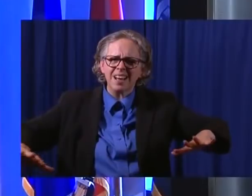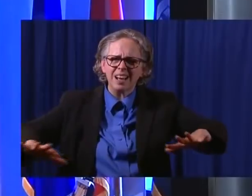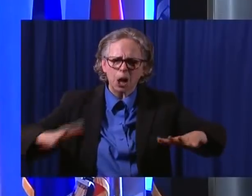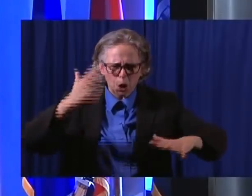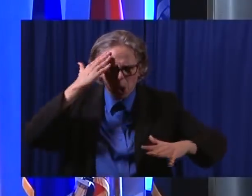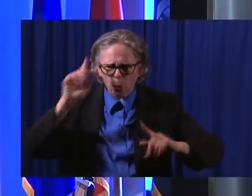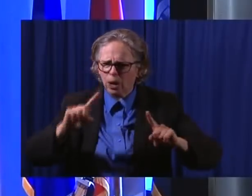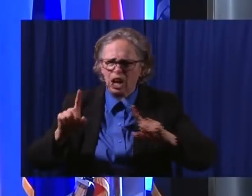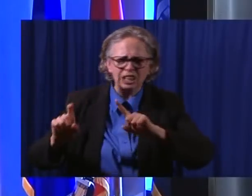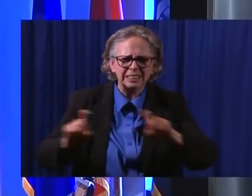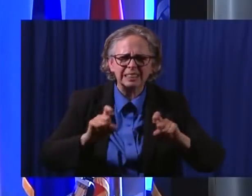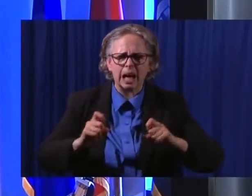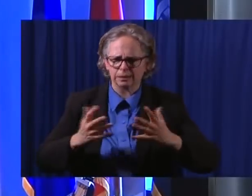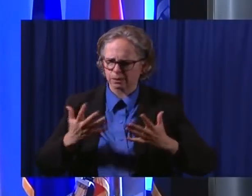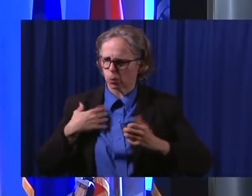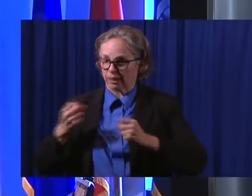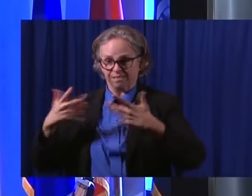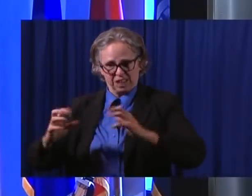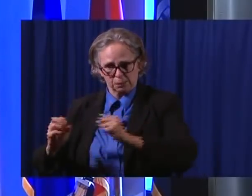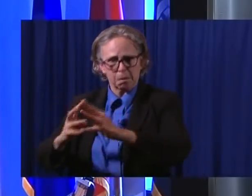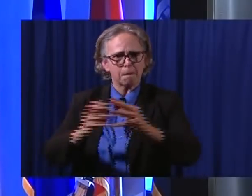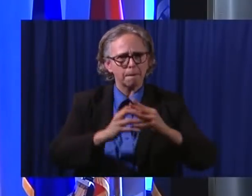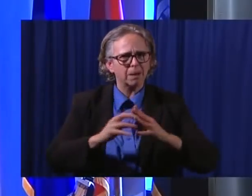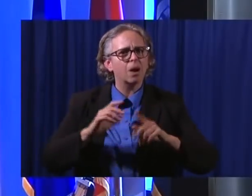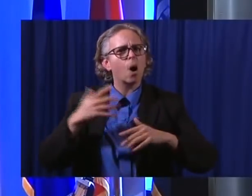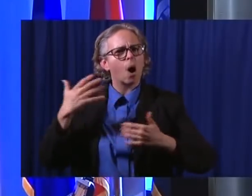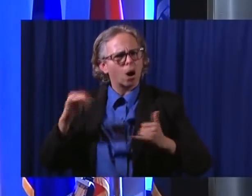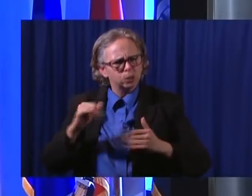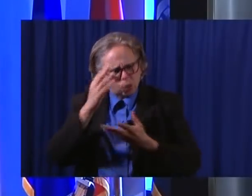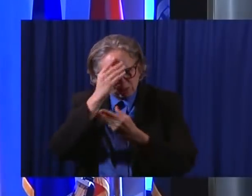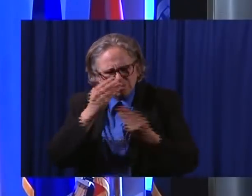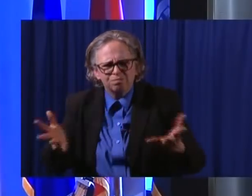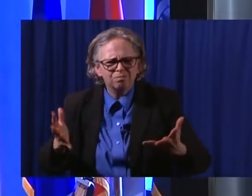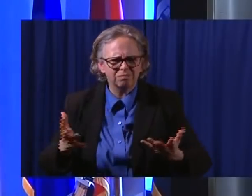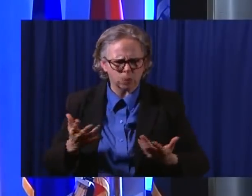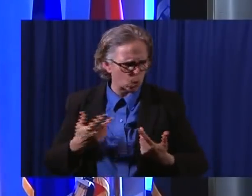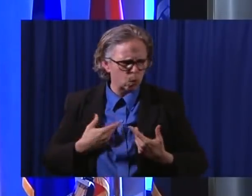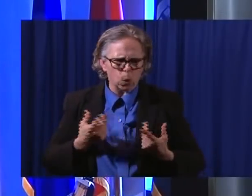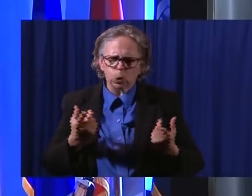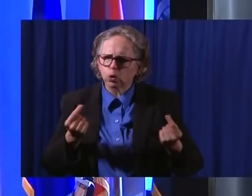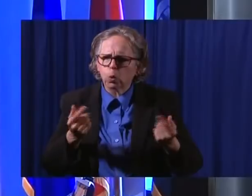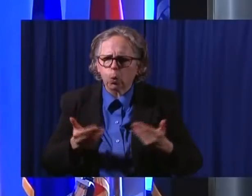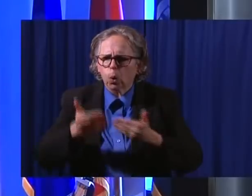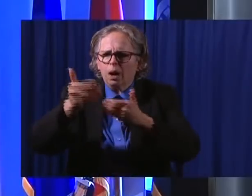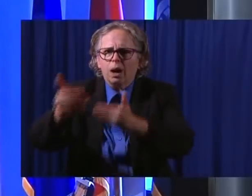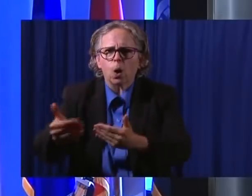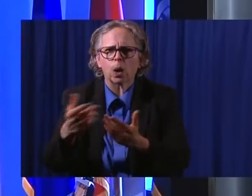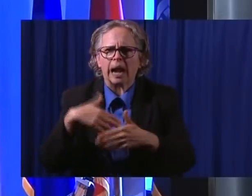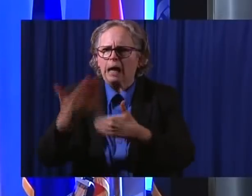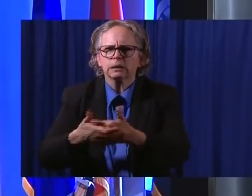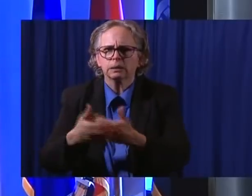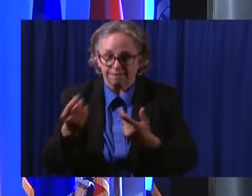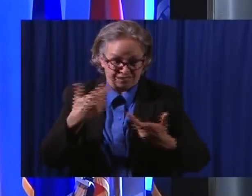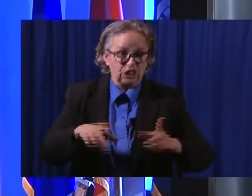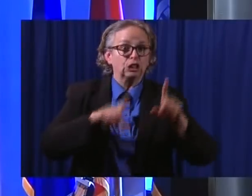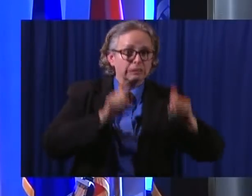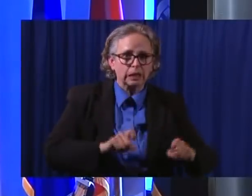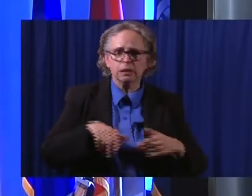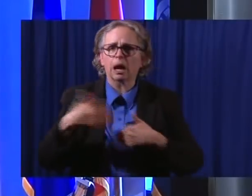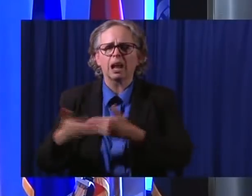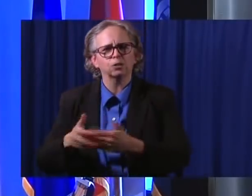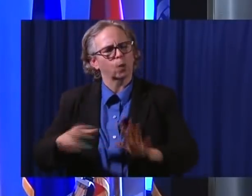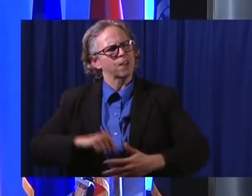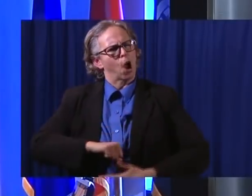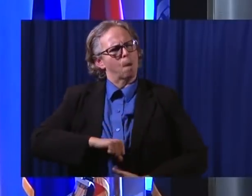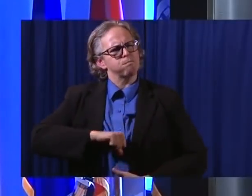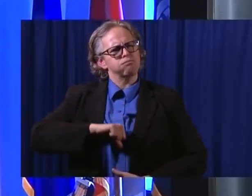but also in the overall strategy for what happens with the results afterwards. So it is great pride for us to be able to support them in that